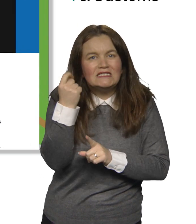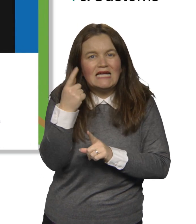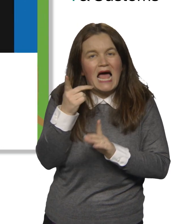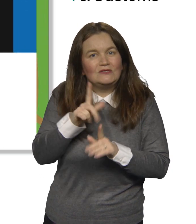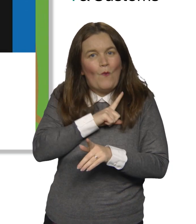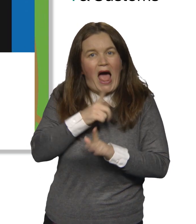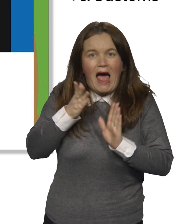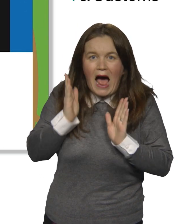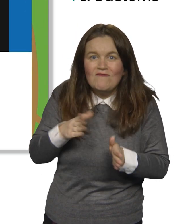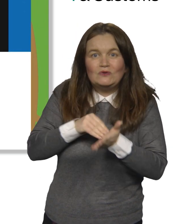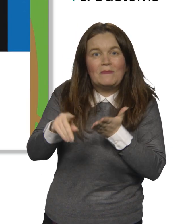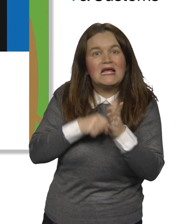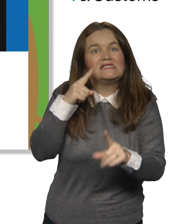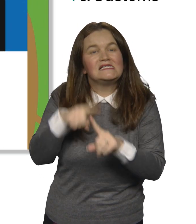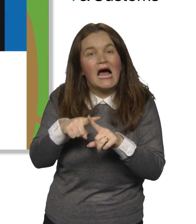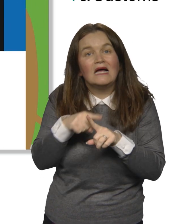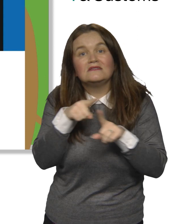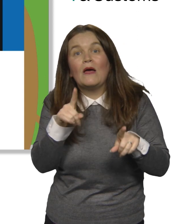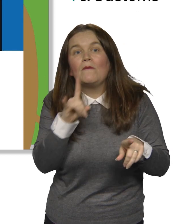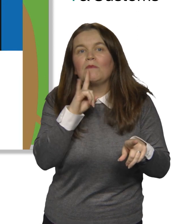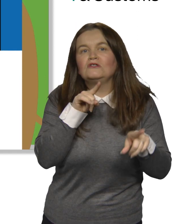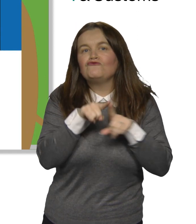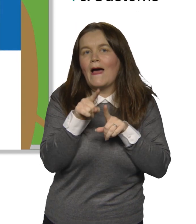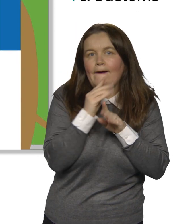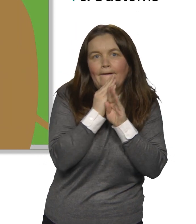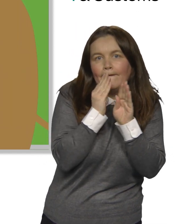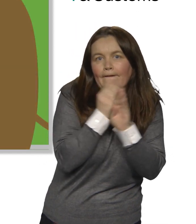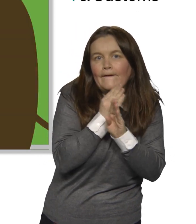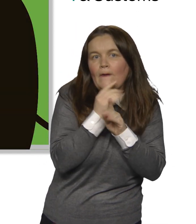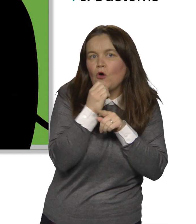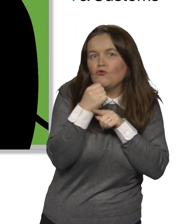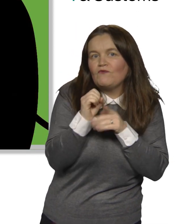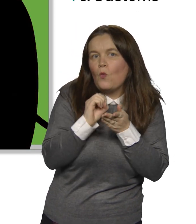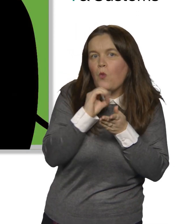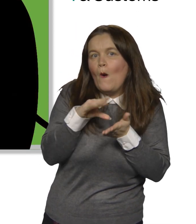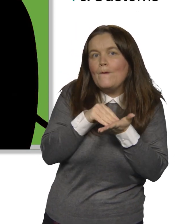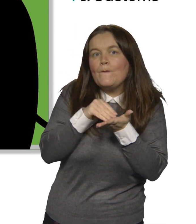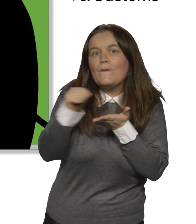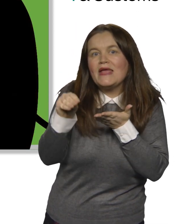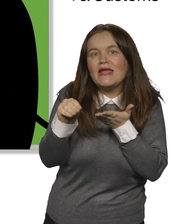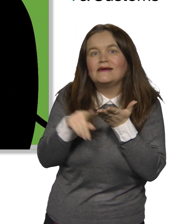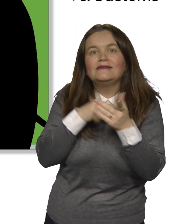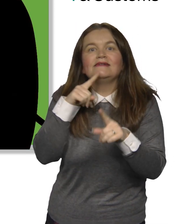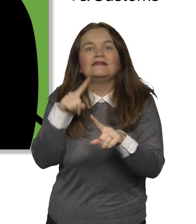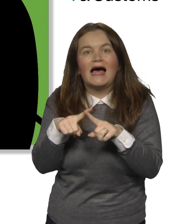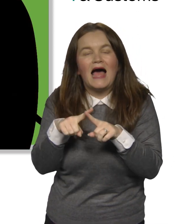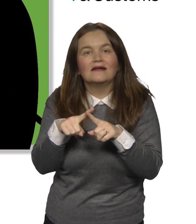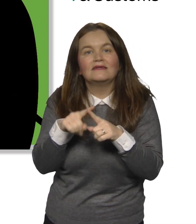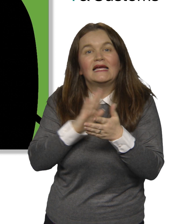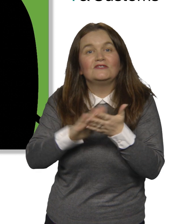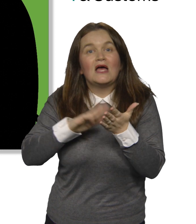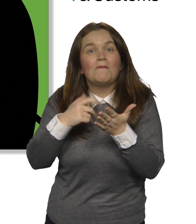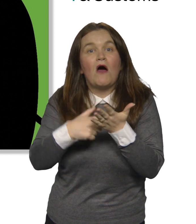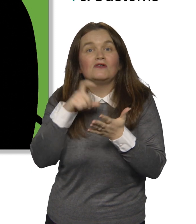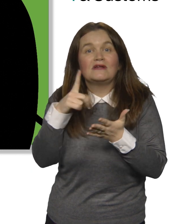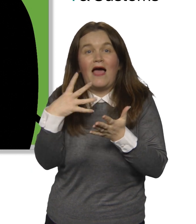publicity campaigns so they understand when they do need to pay tax. But for the people who try to stay hidden and who refuse to come